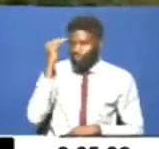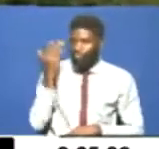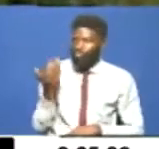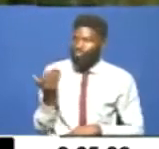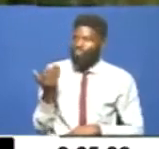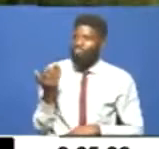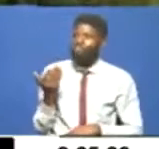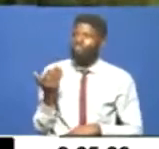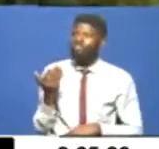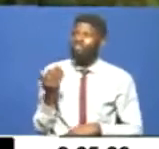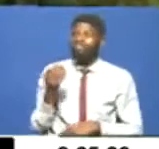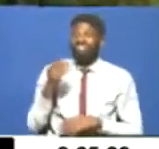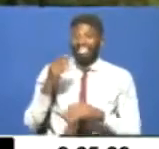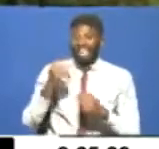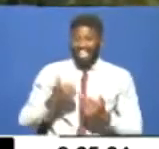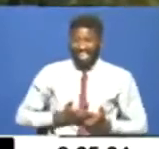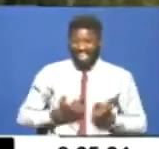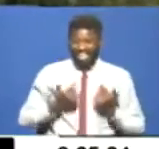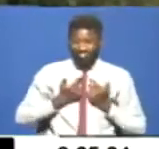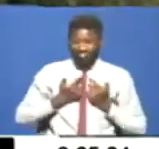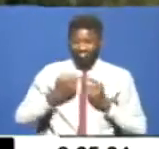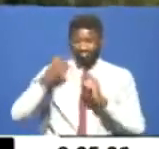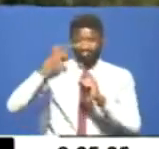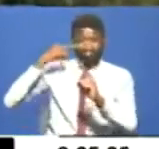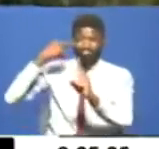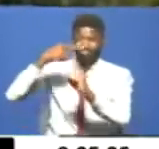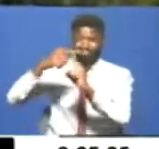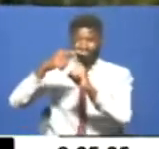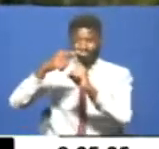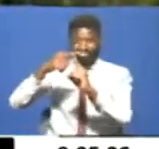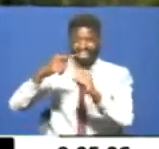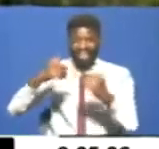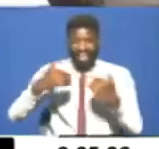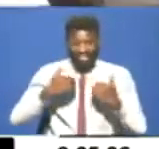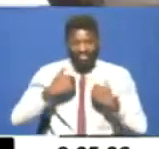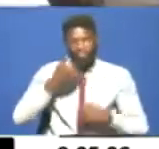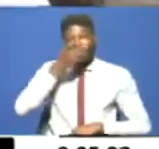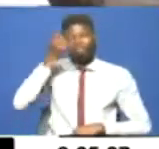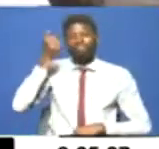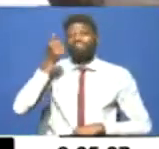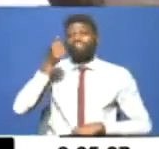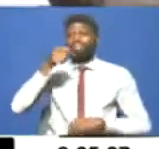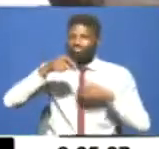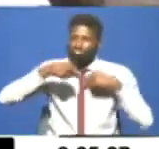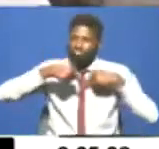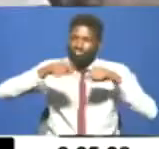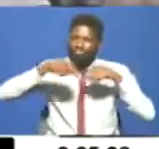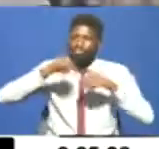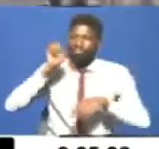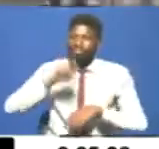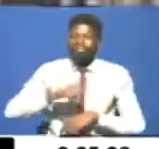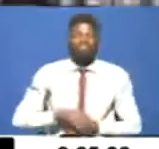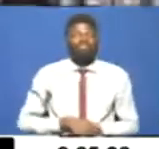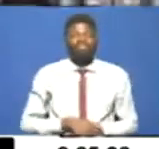having a target in life is the best, so you have to keep on going. Kiplagat is currently part of the N.